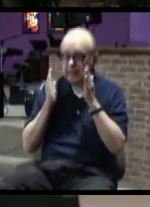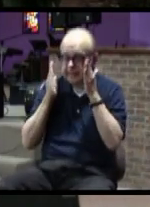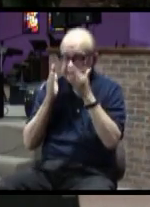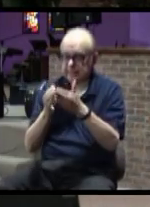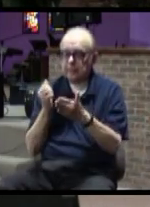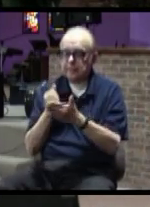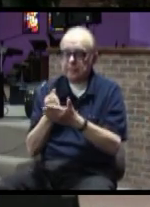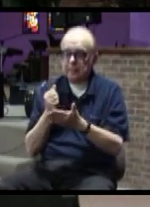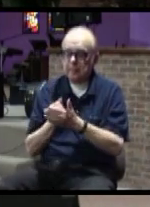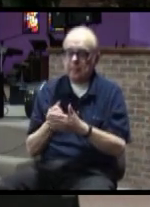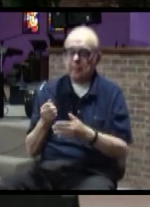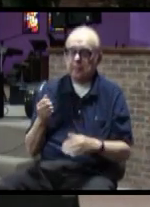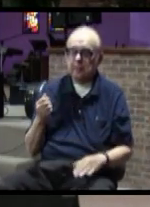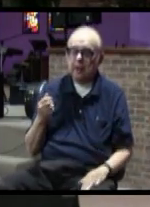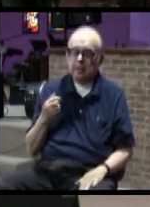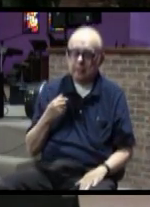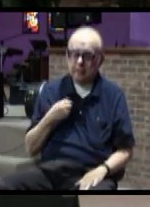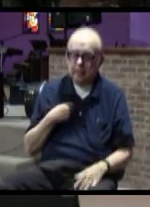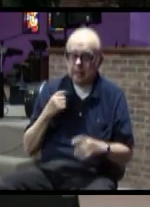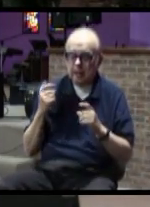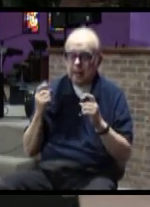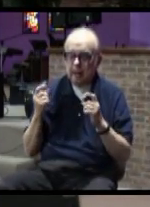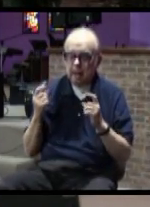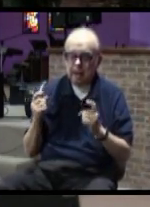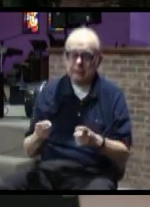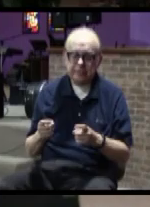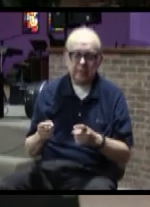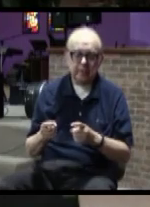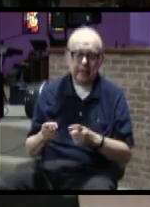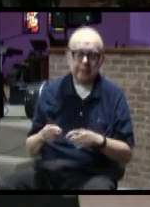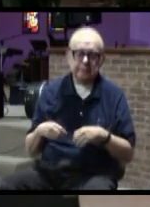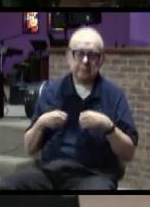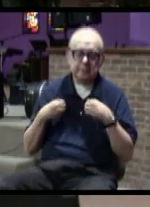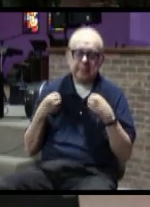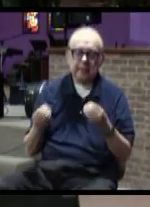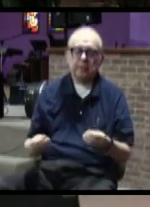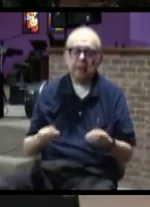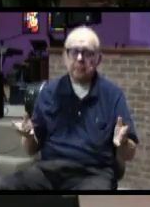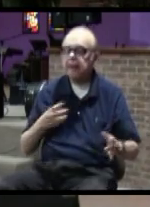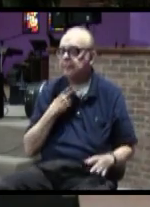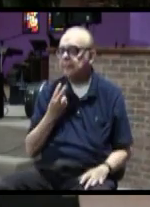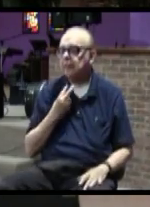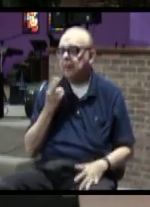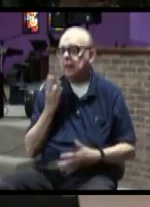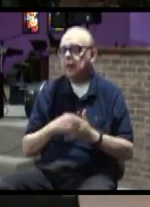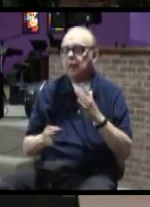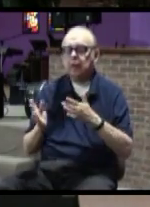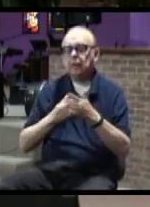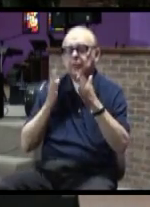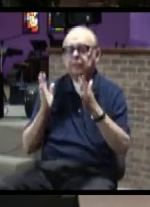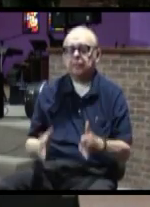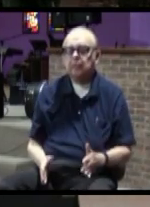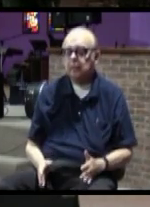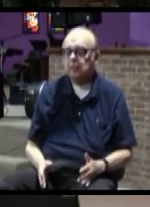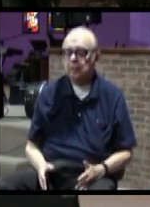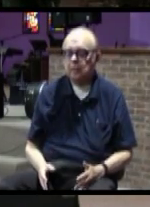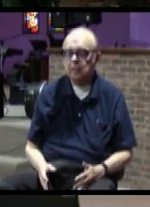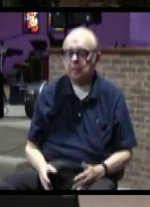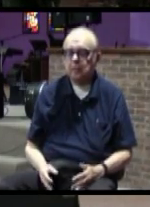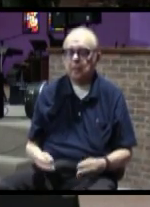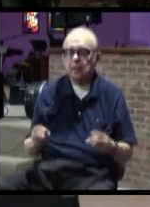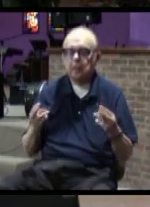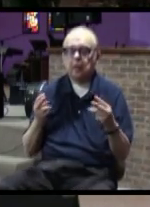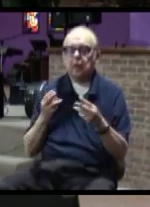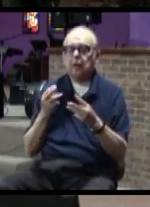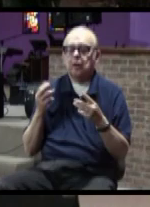one-sided and self-centered and self-righteous. And I'm the singer. I'm the singer. Listen to my great voice. Some of the greatest singers with the